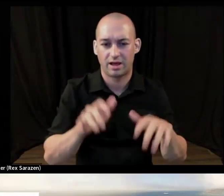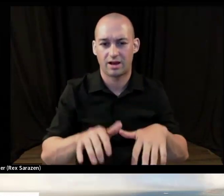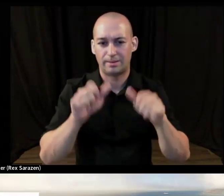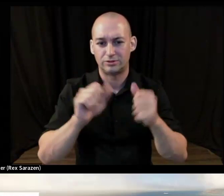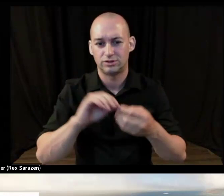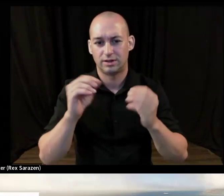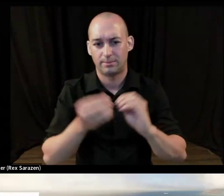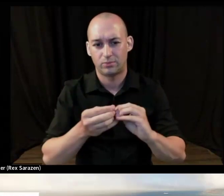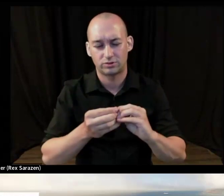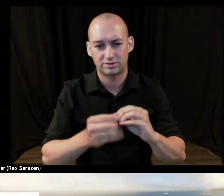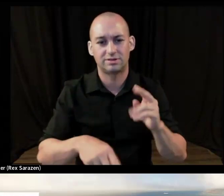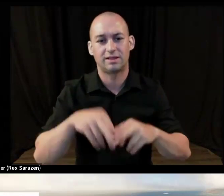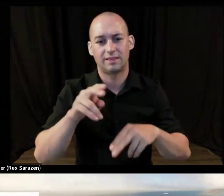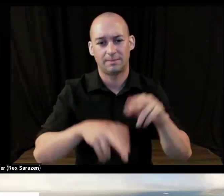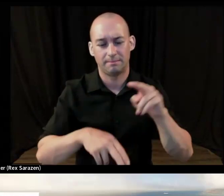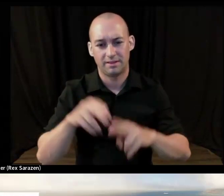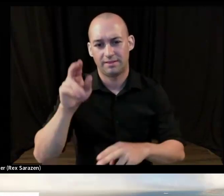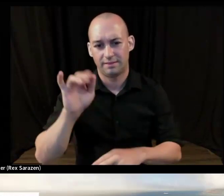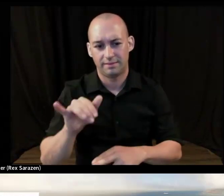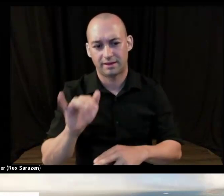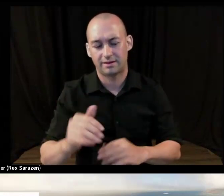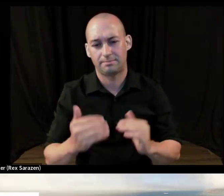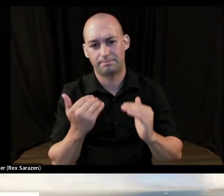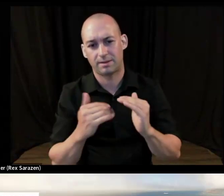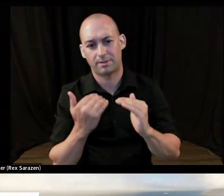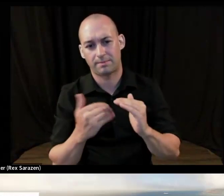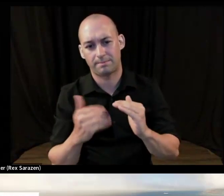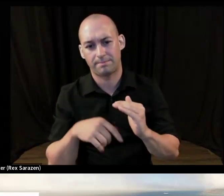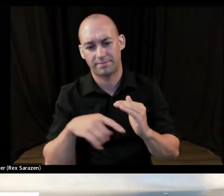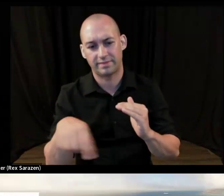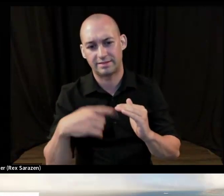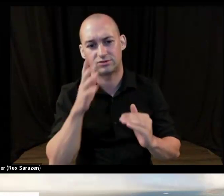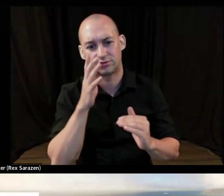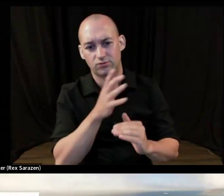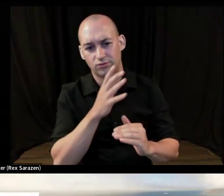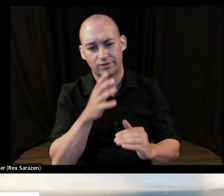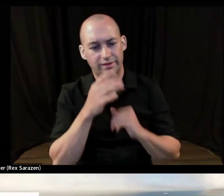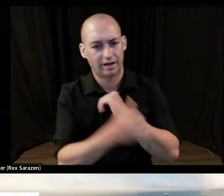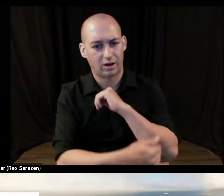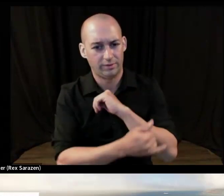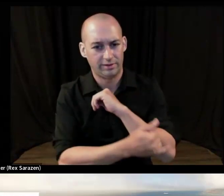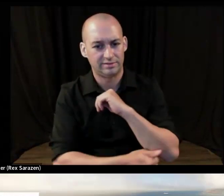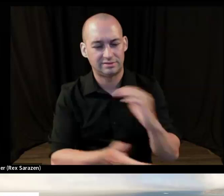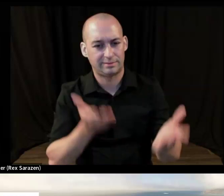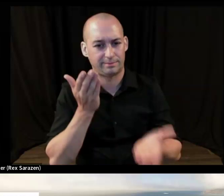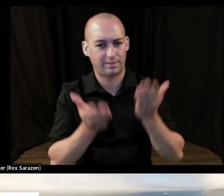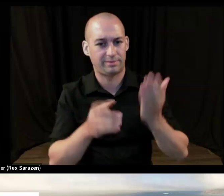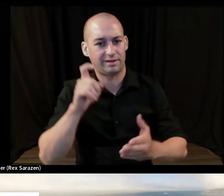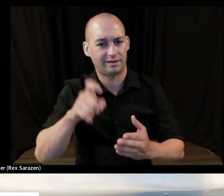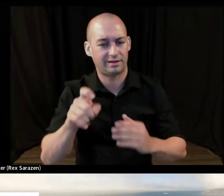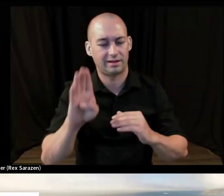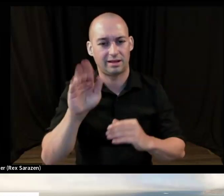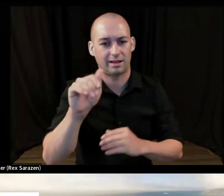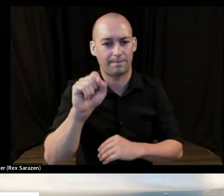to build in a minimum for those rural counties who might need a baseline amount of support.